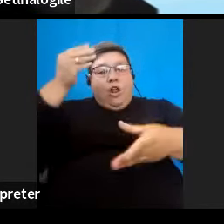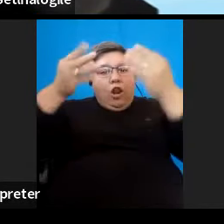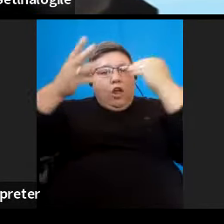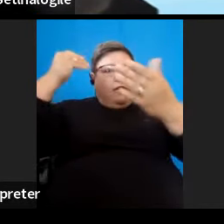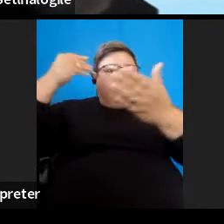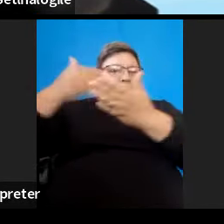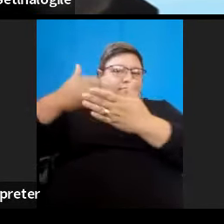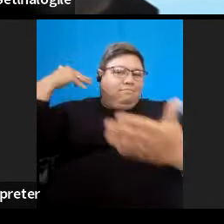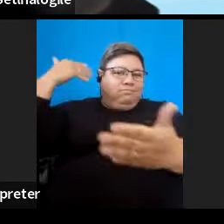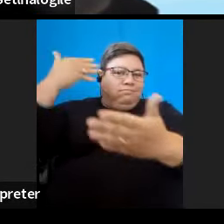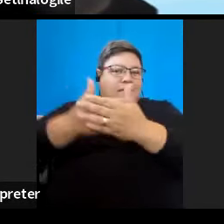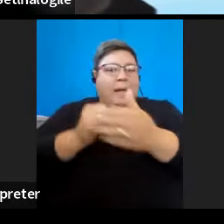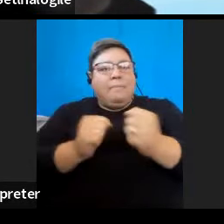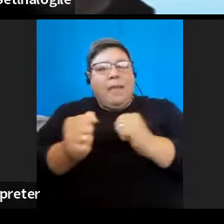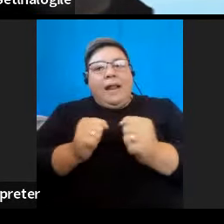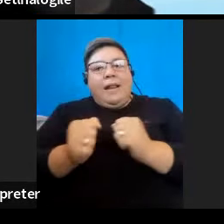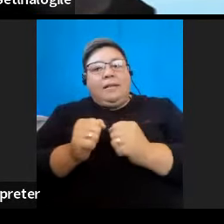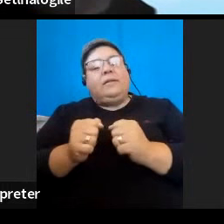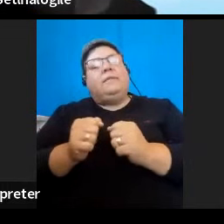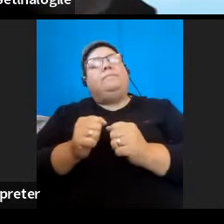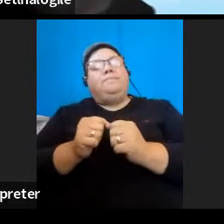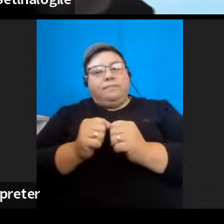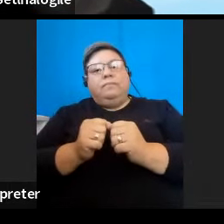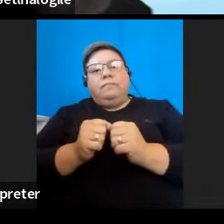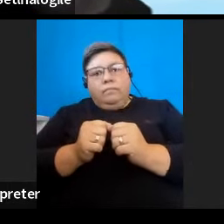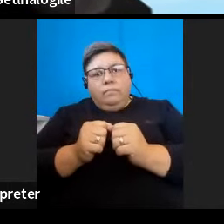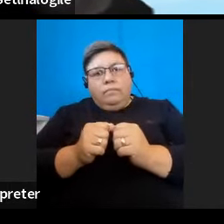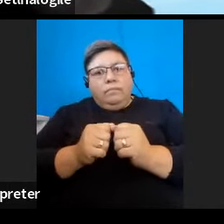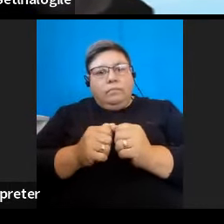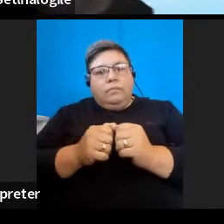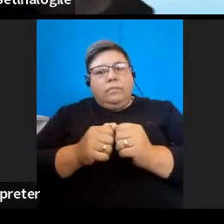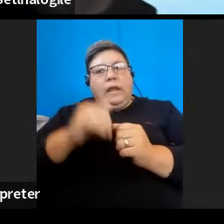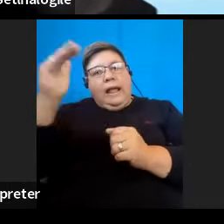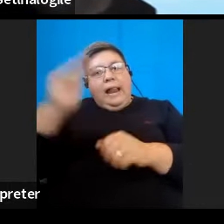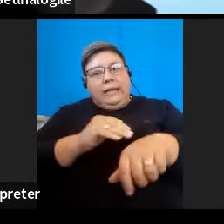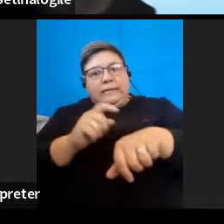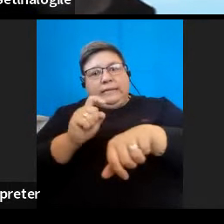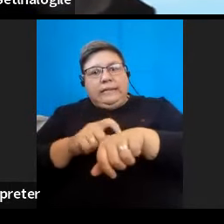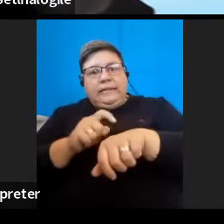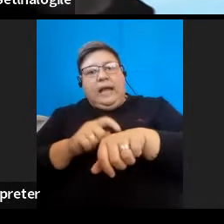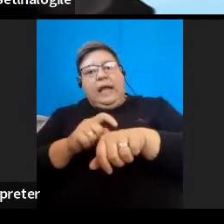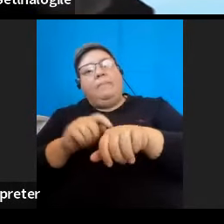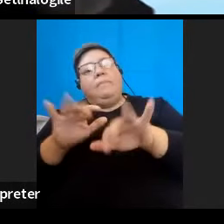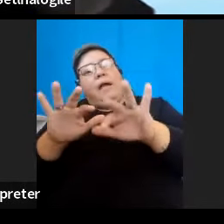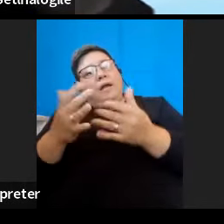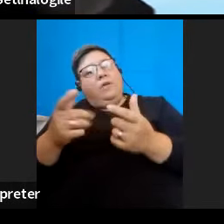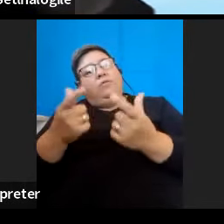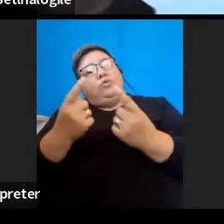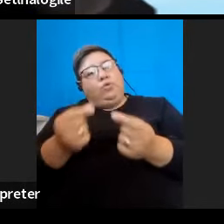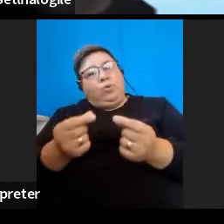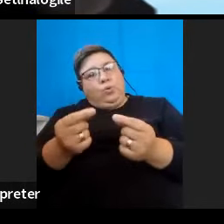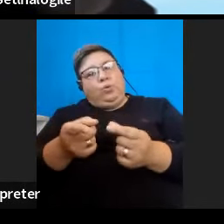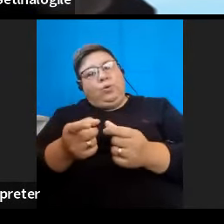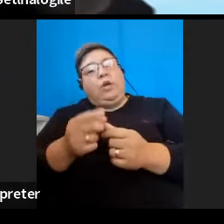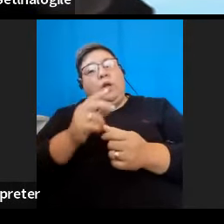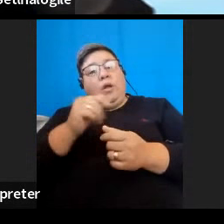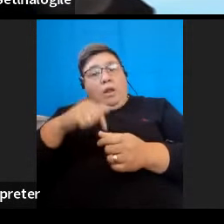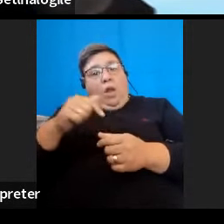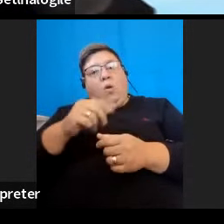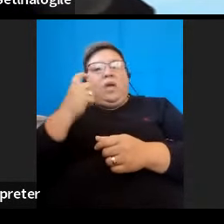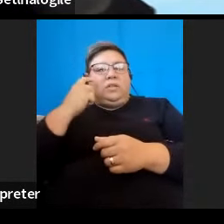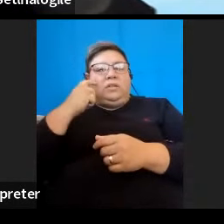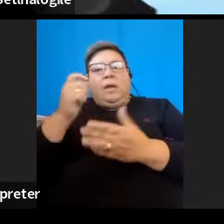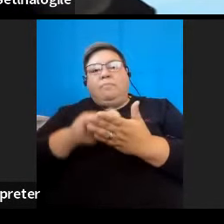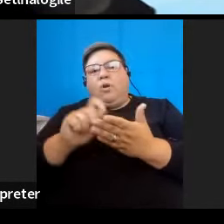pilot, because now in the recent pilot, it took us lesser time and the applications are going through quickly and easily because we